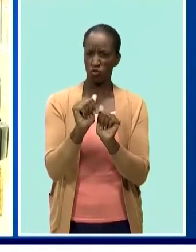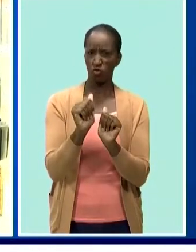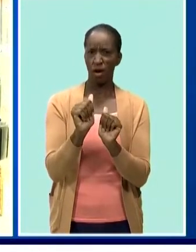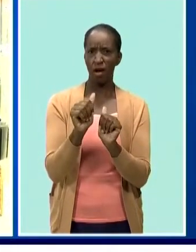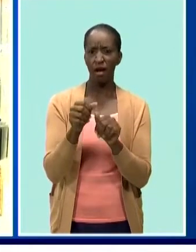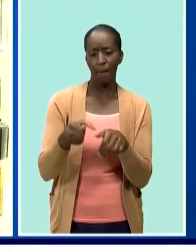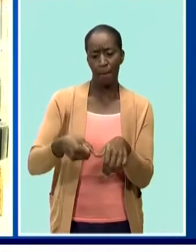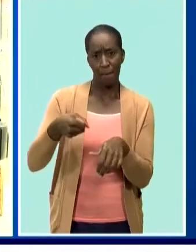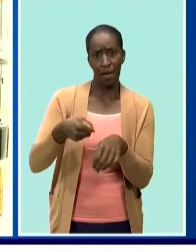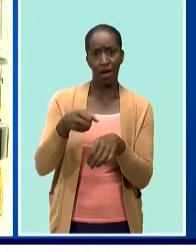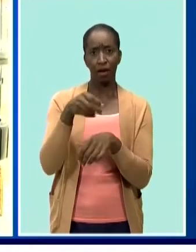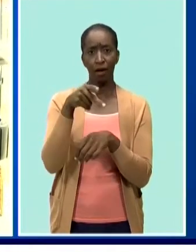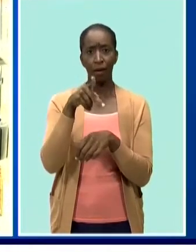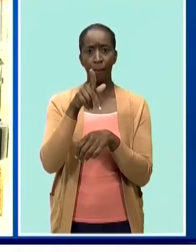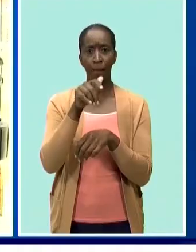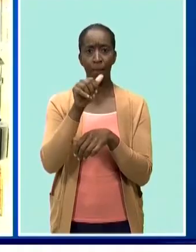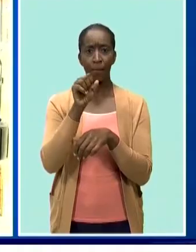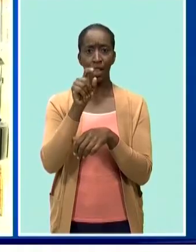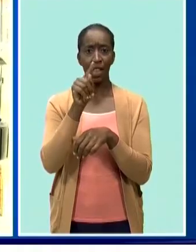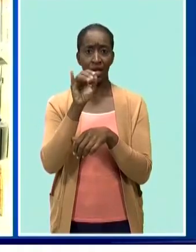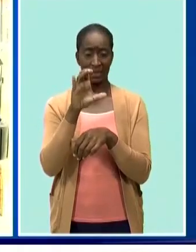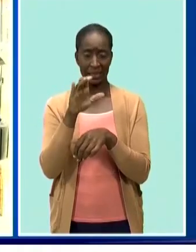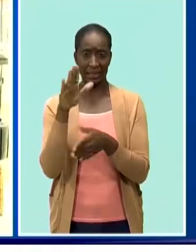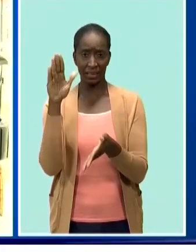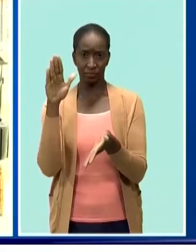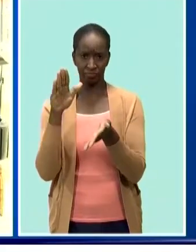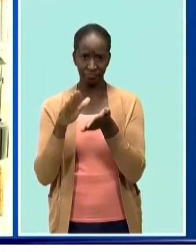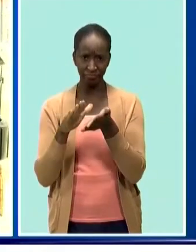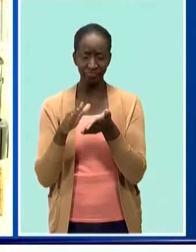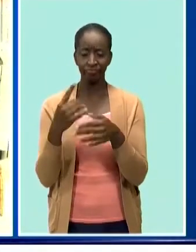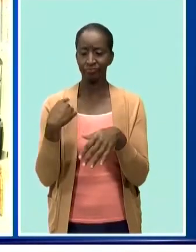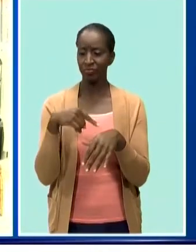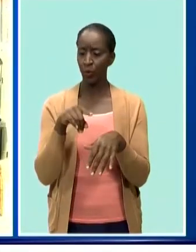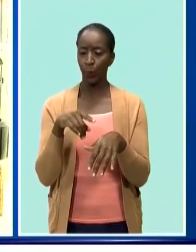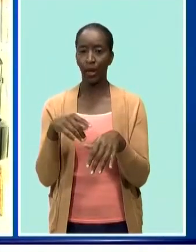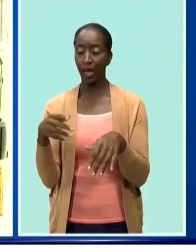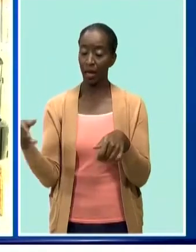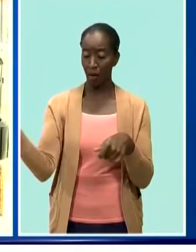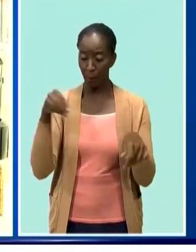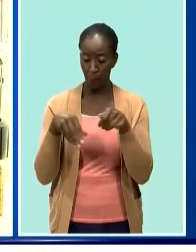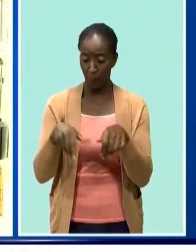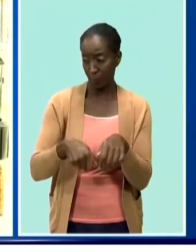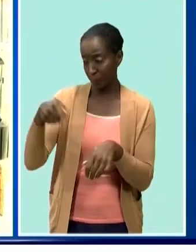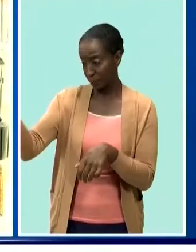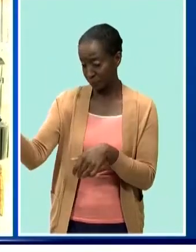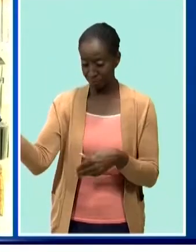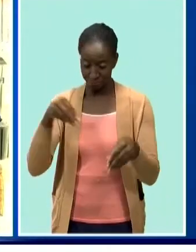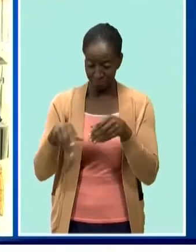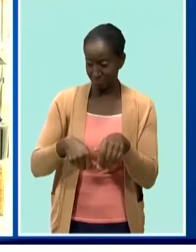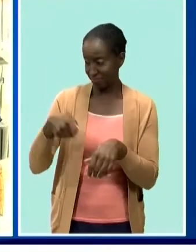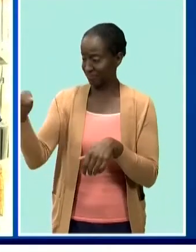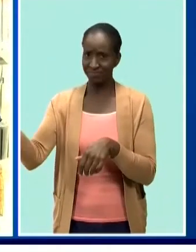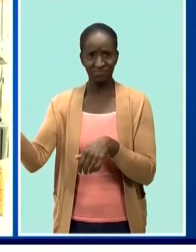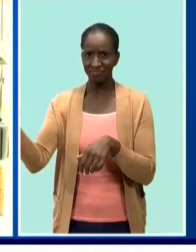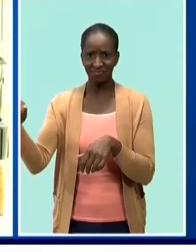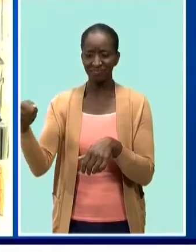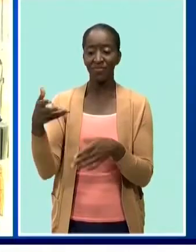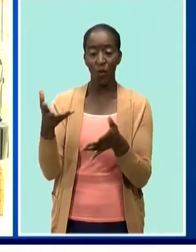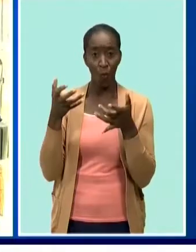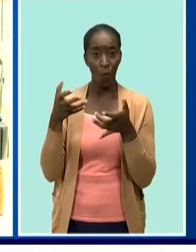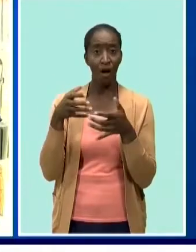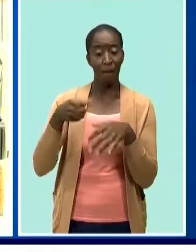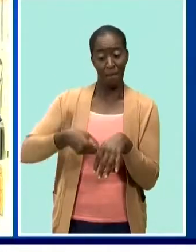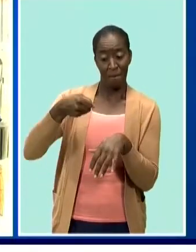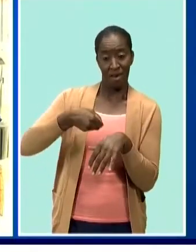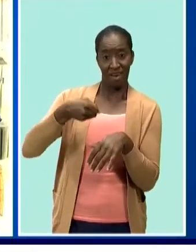use. We stopped giving away plastic bags over 6 years ago and started charging for them instead and offering people